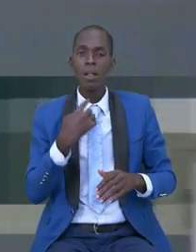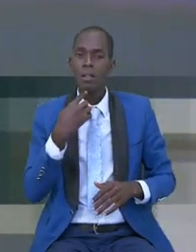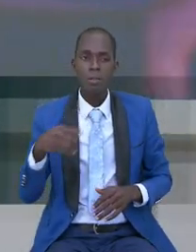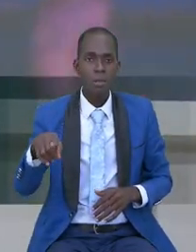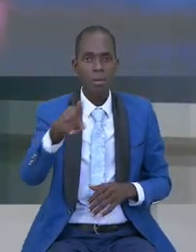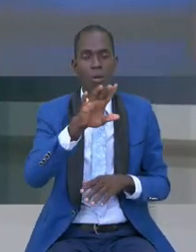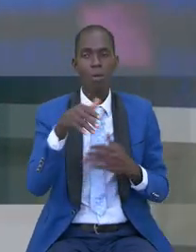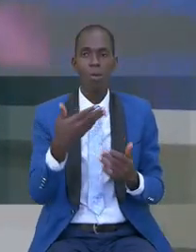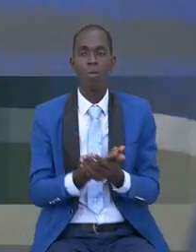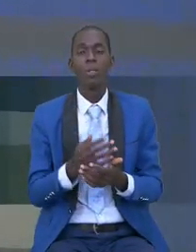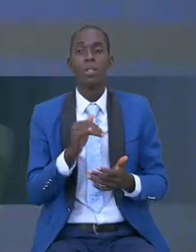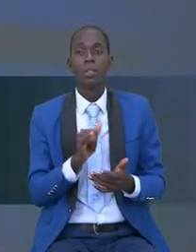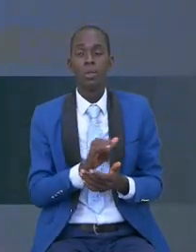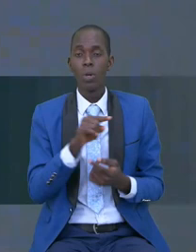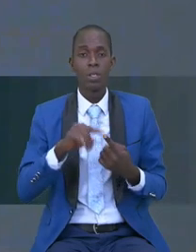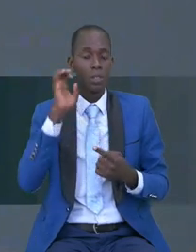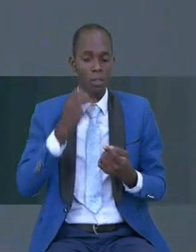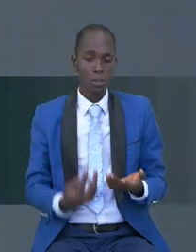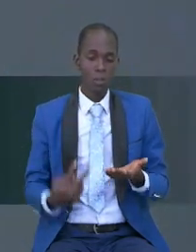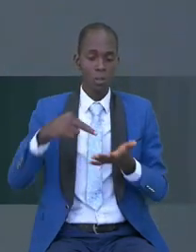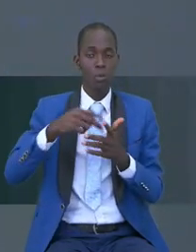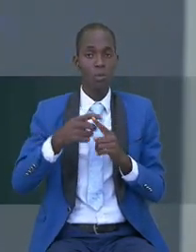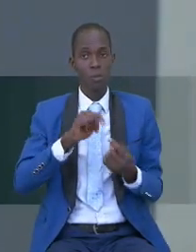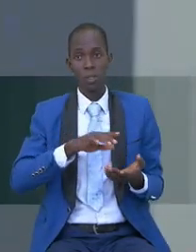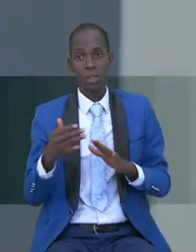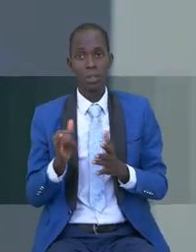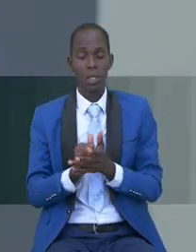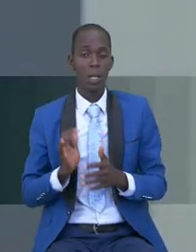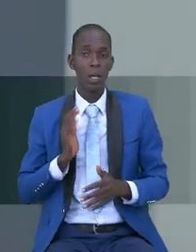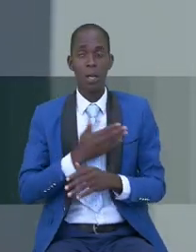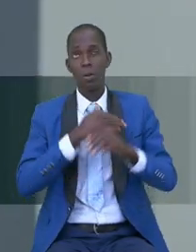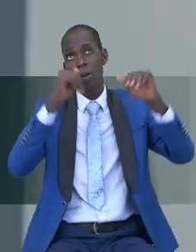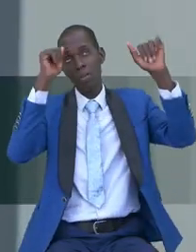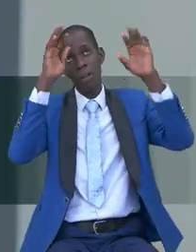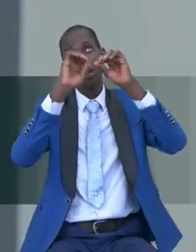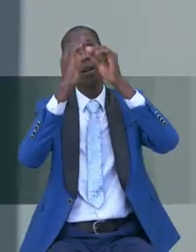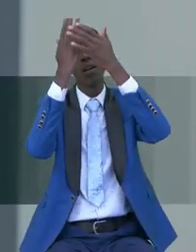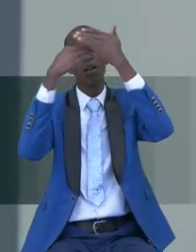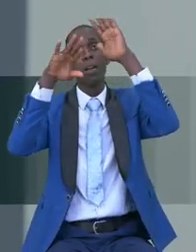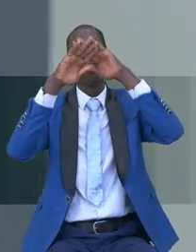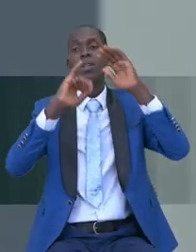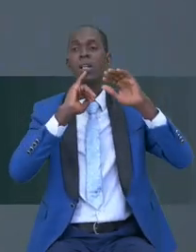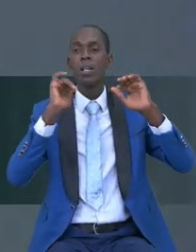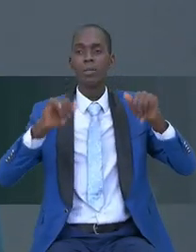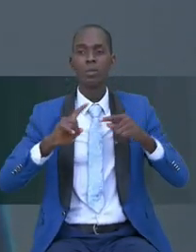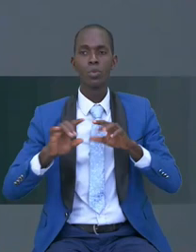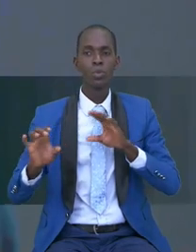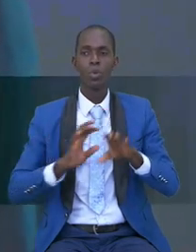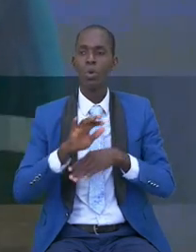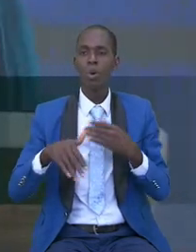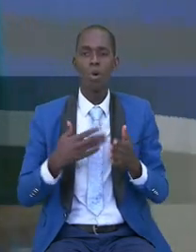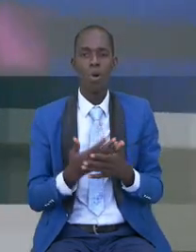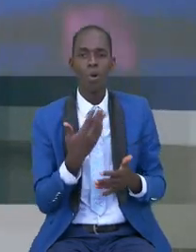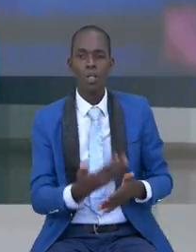dead, and that same God, our Father in heaven, is able to do all things